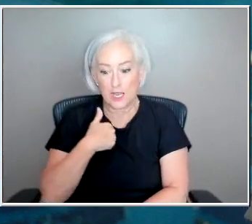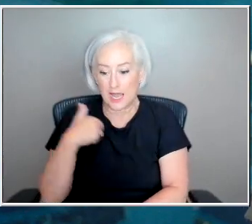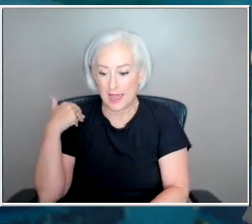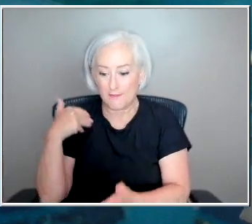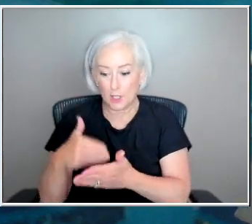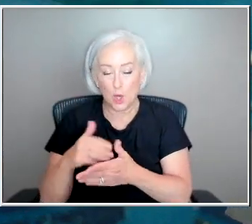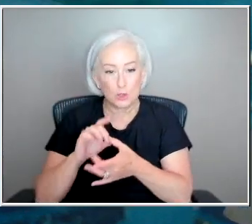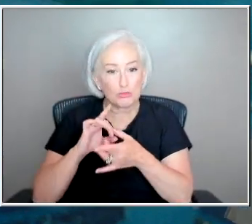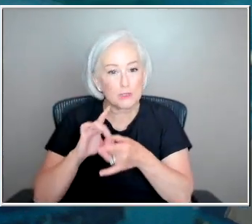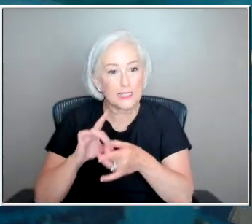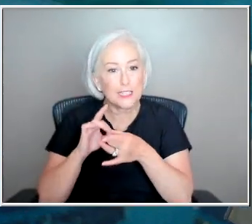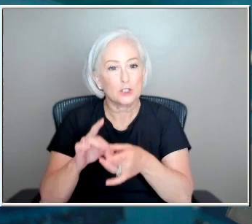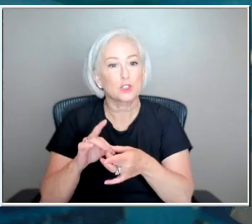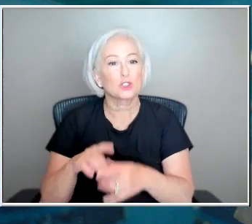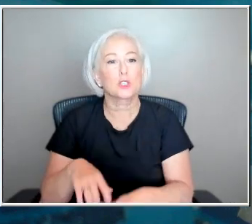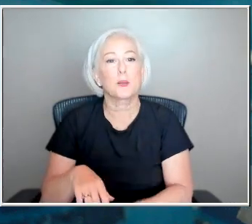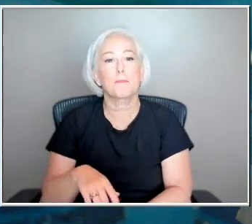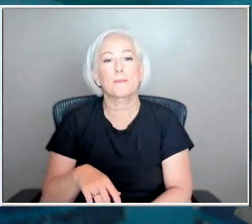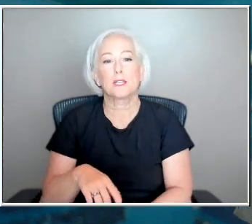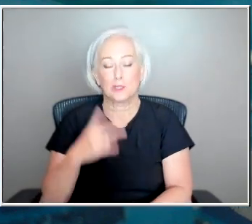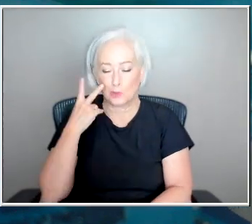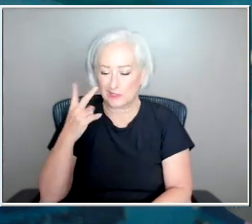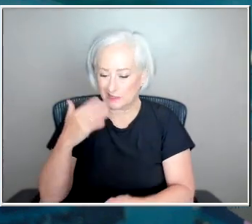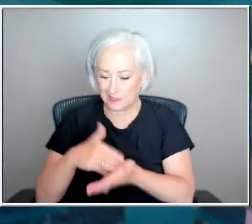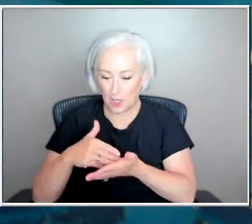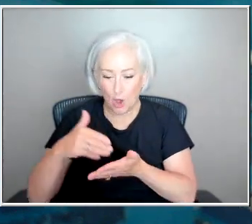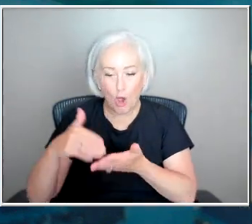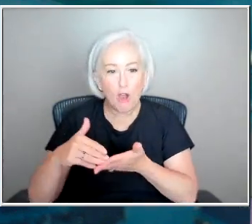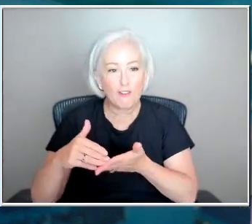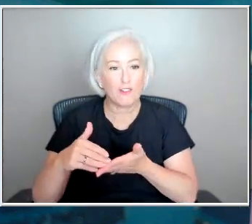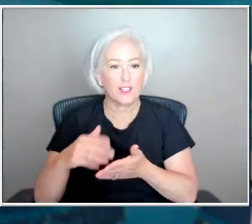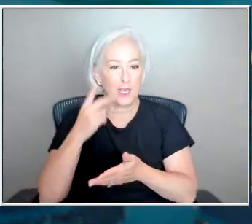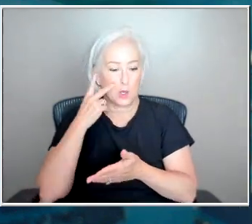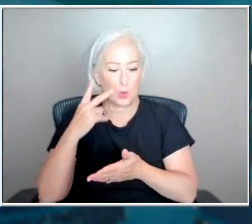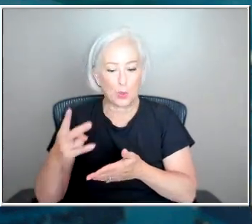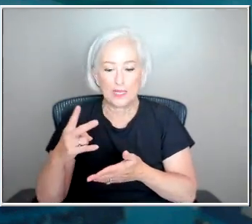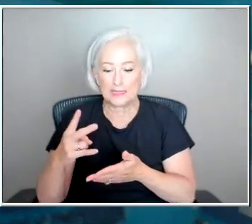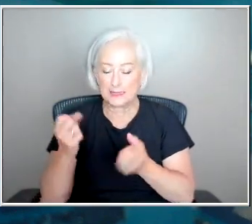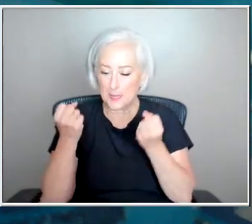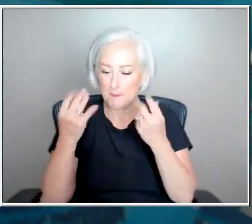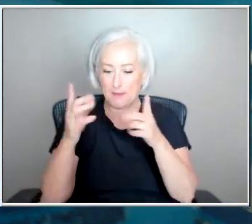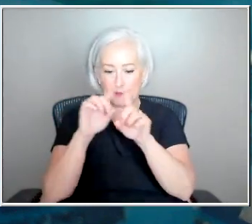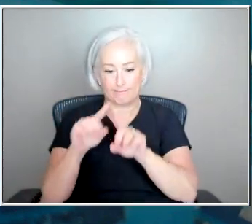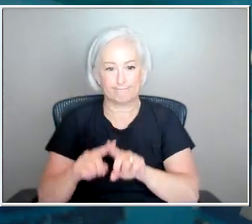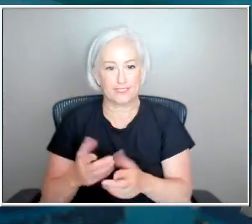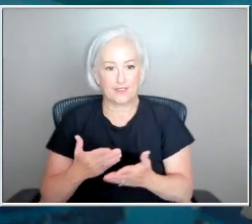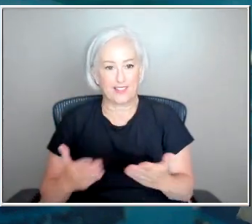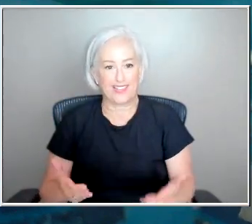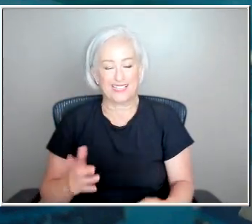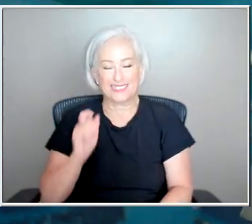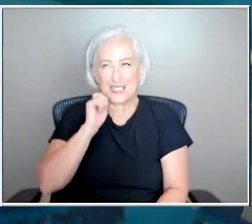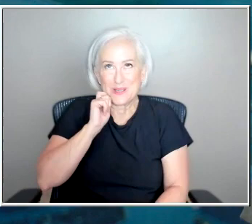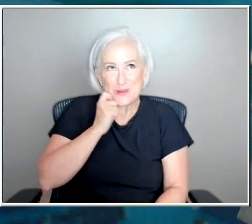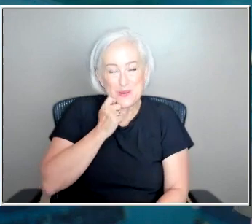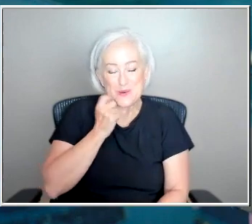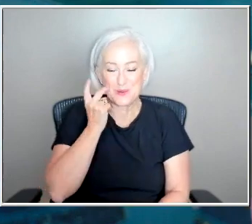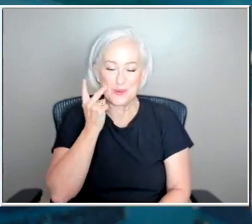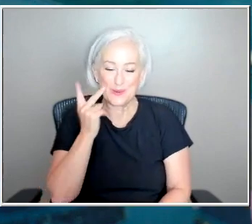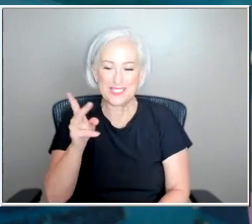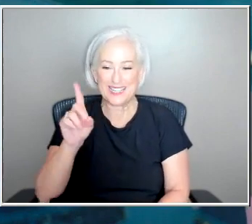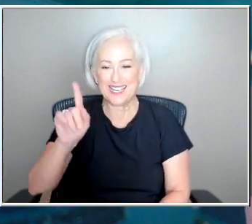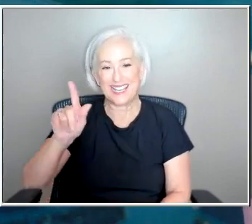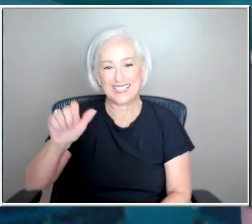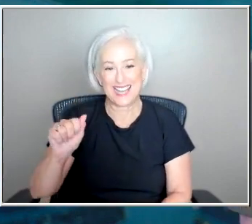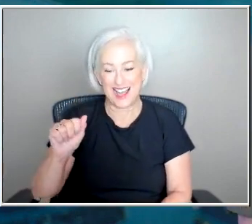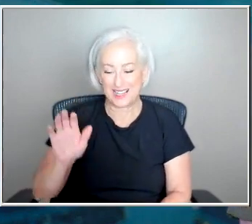so often, seeing them for so many different things. So it's been really cool watching Dallas, I mean, get older and excel